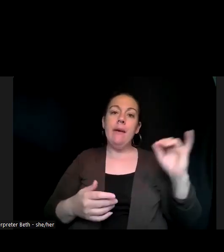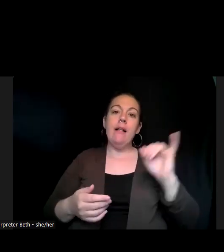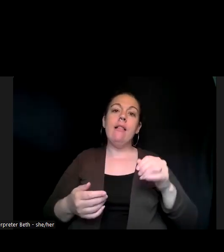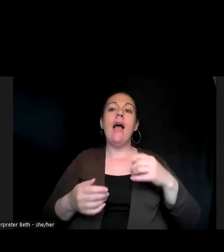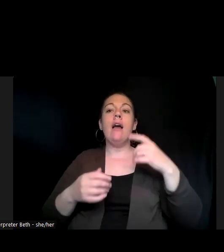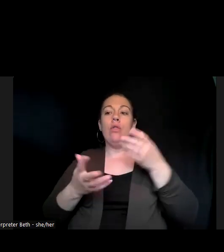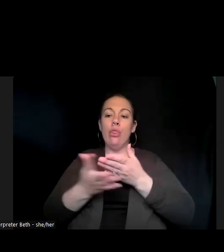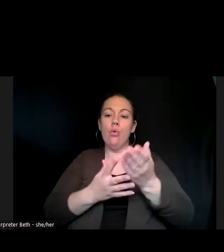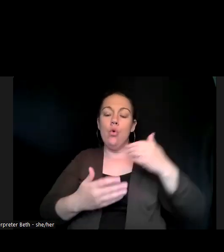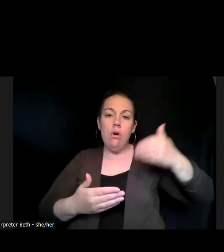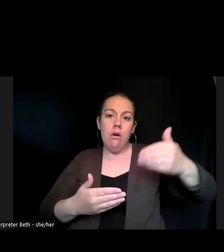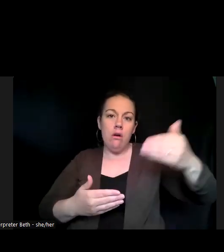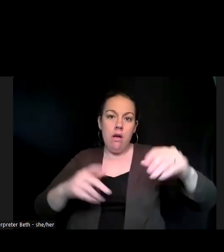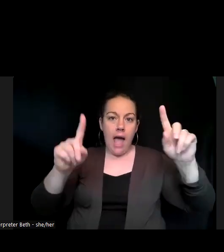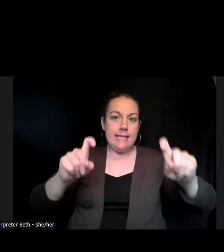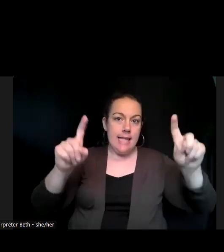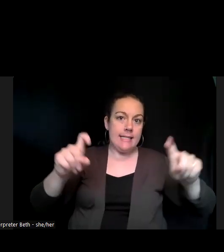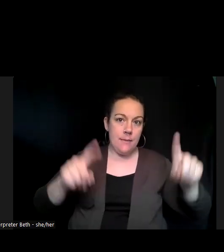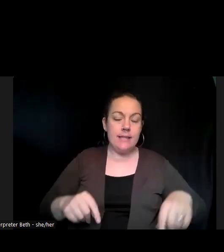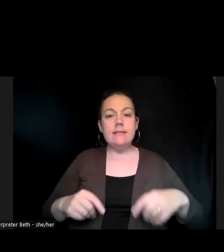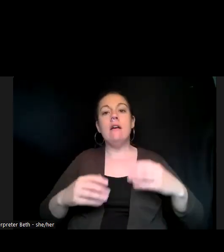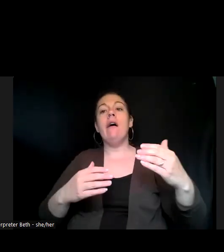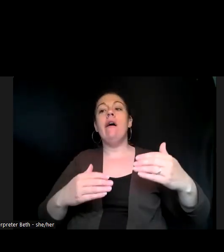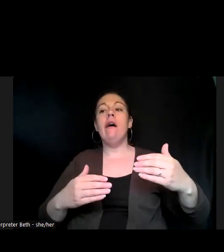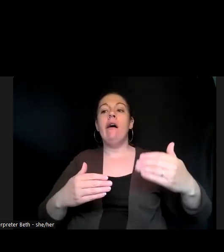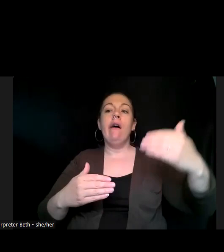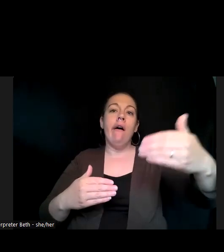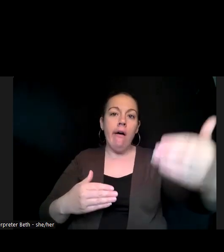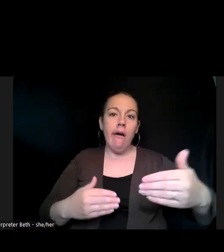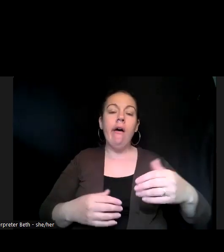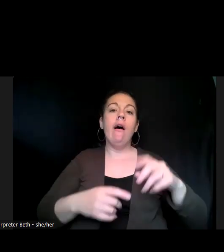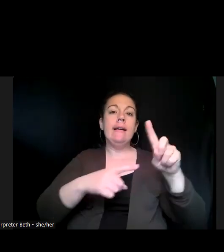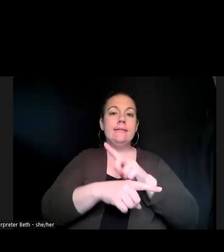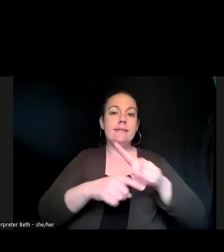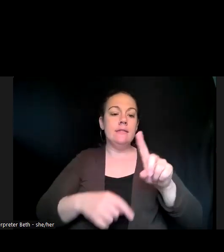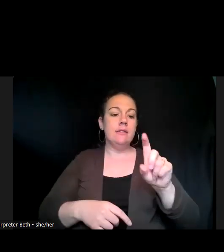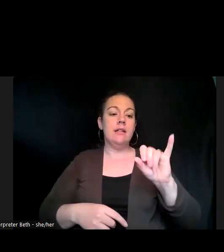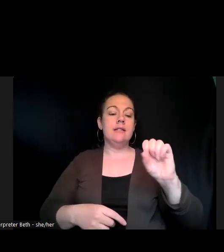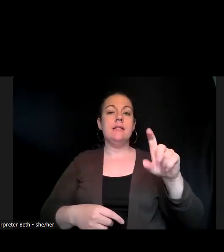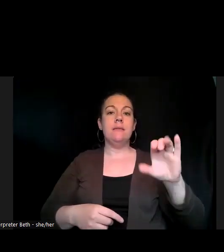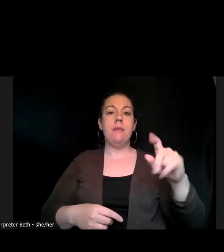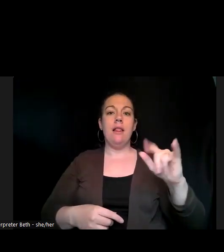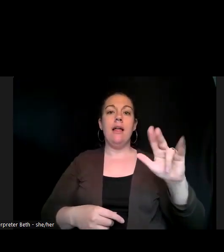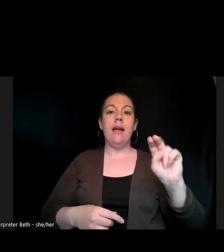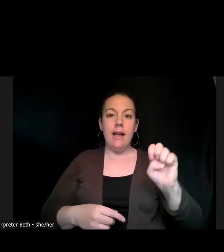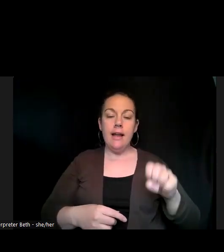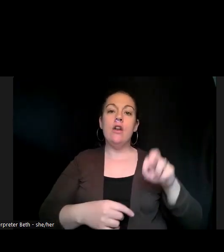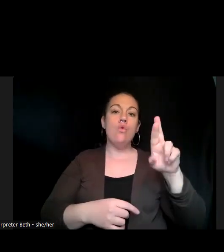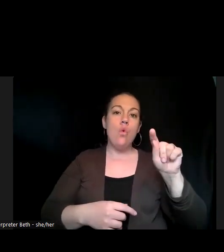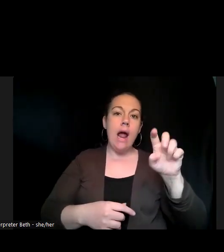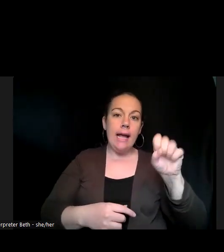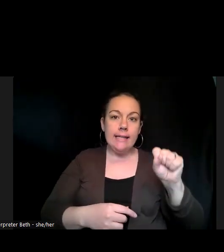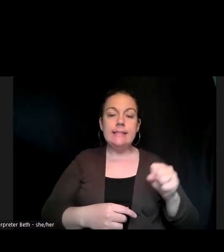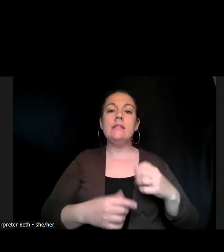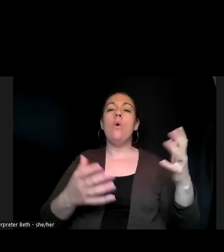assessments, looking at attendance data, maybe looking at discipline rates, depending on sort of what the intervention